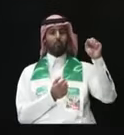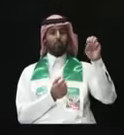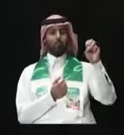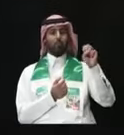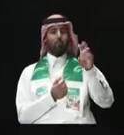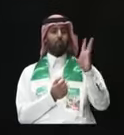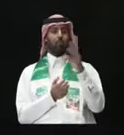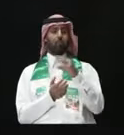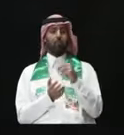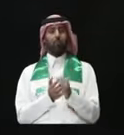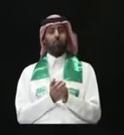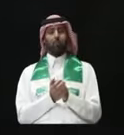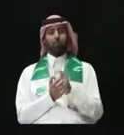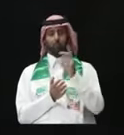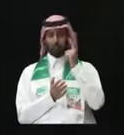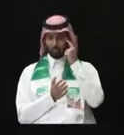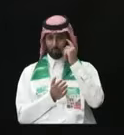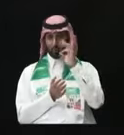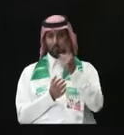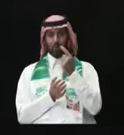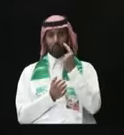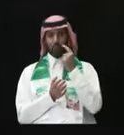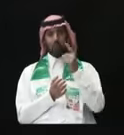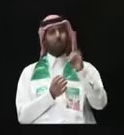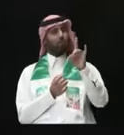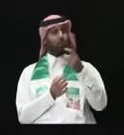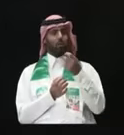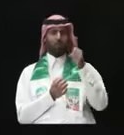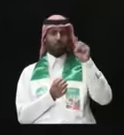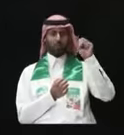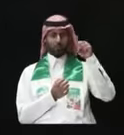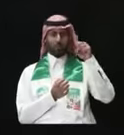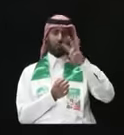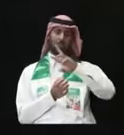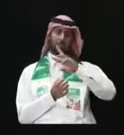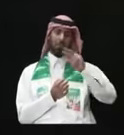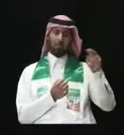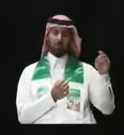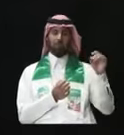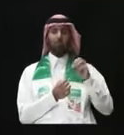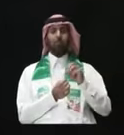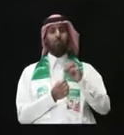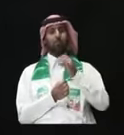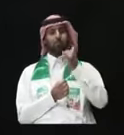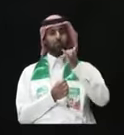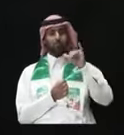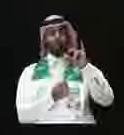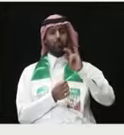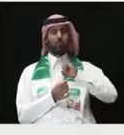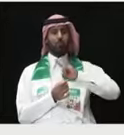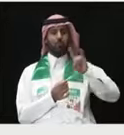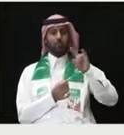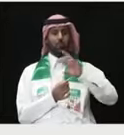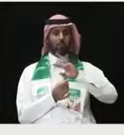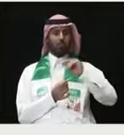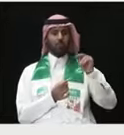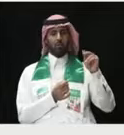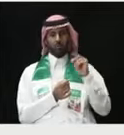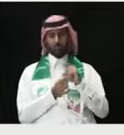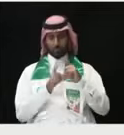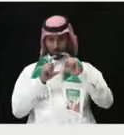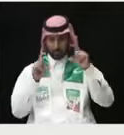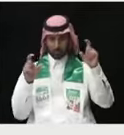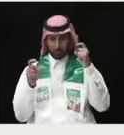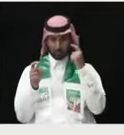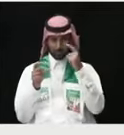or you want to form a negative sentence. So let's go ahead. These are some examples for